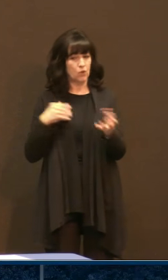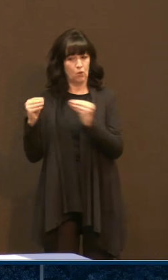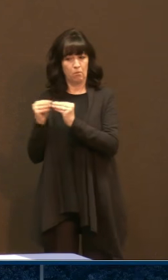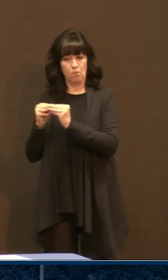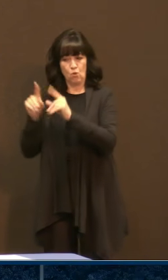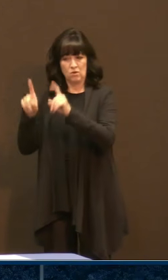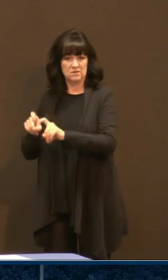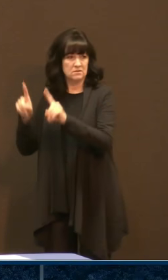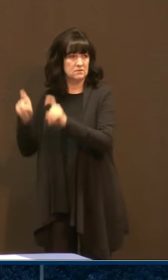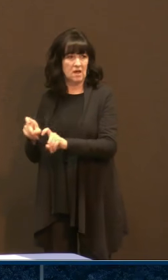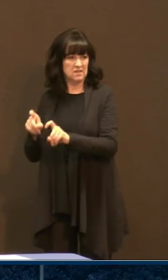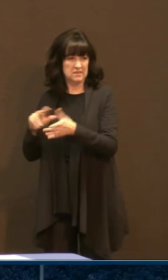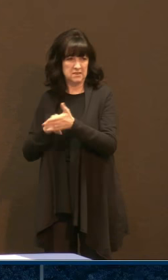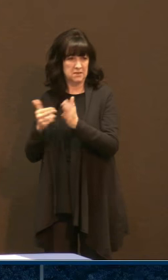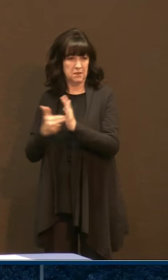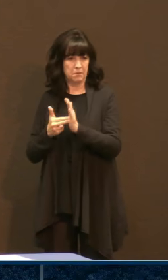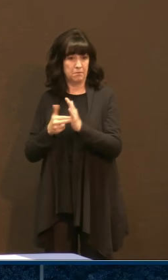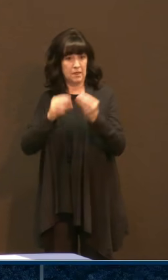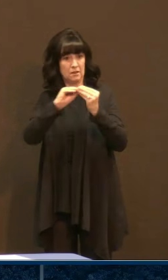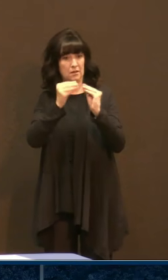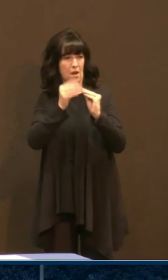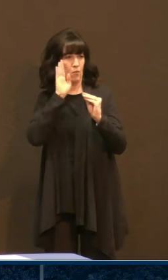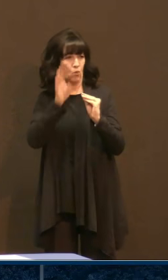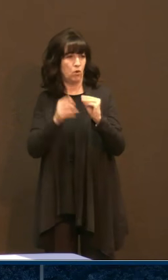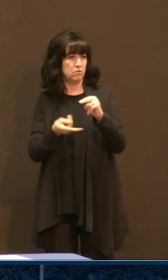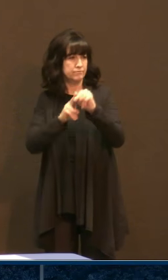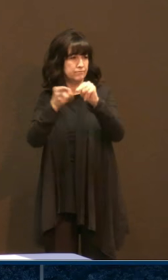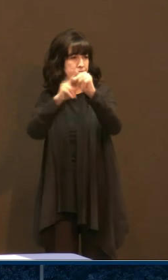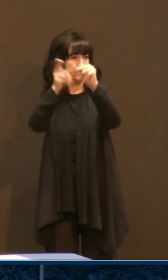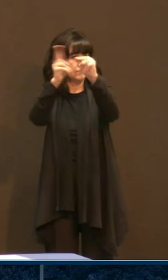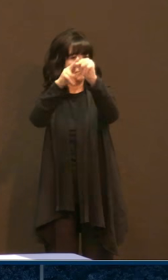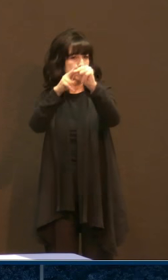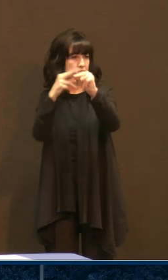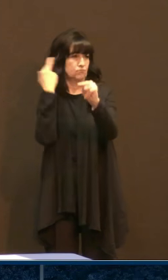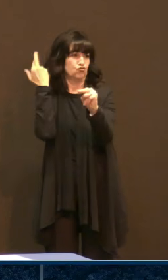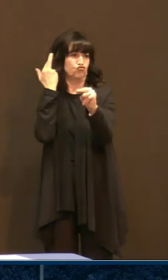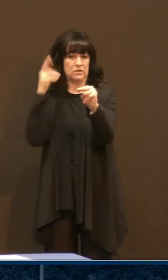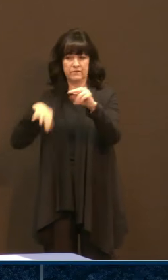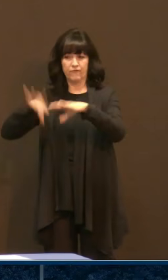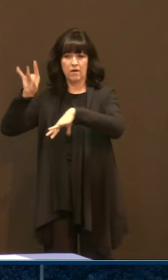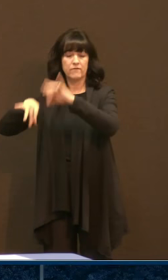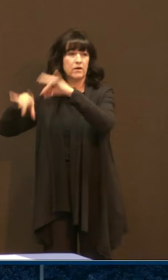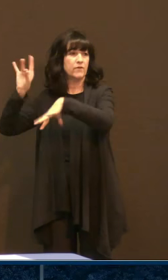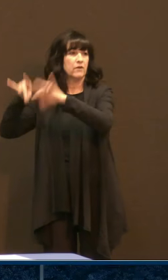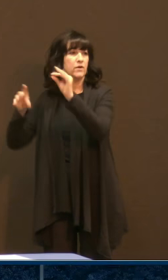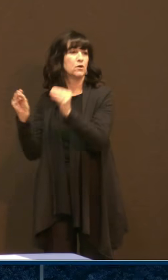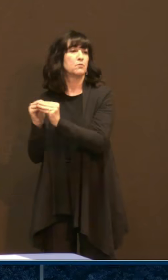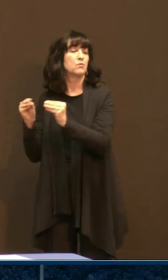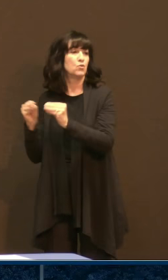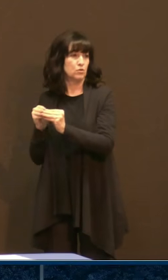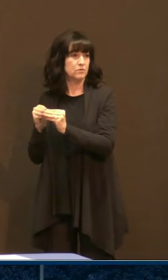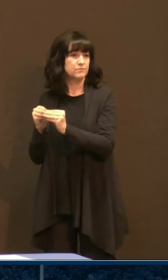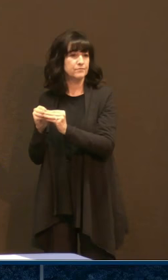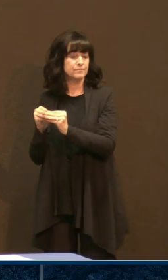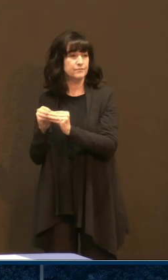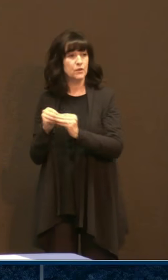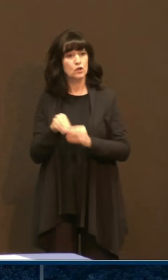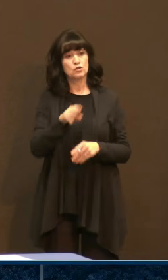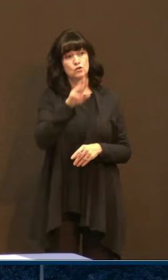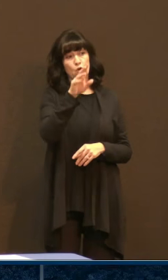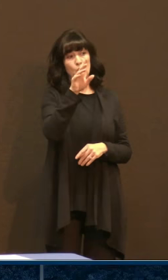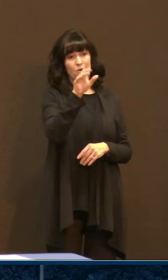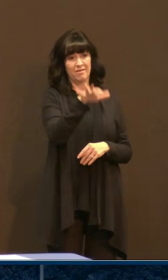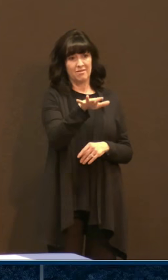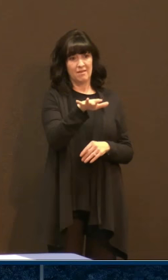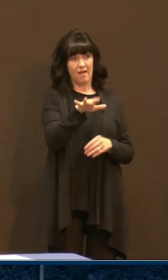more cases. What we need to know is that the percentage of positive cases as per that total